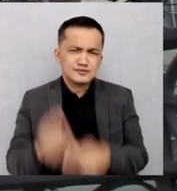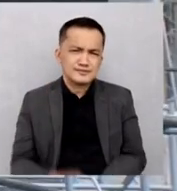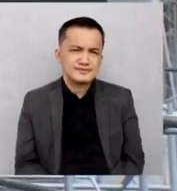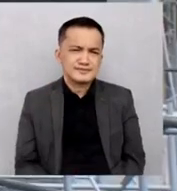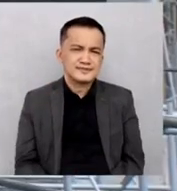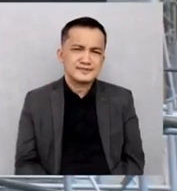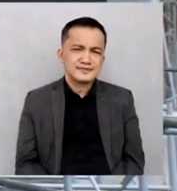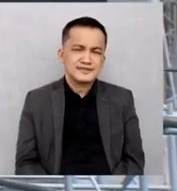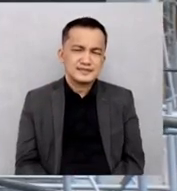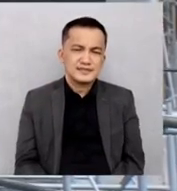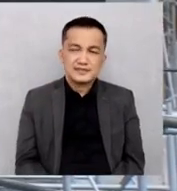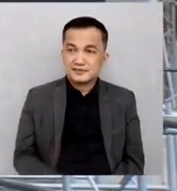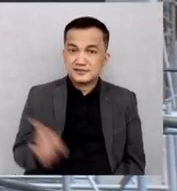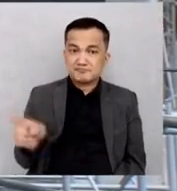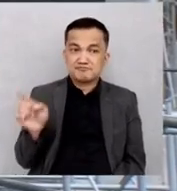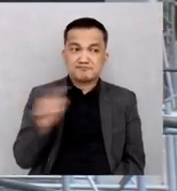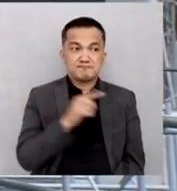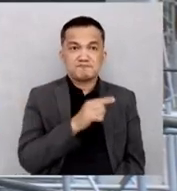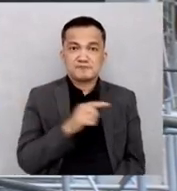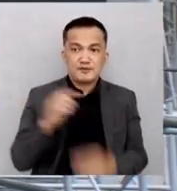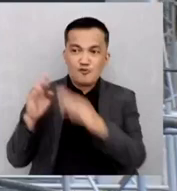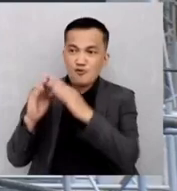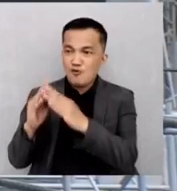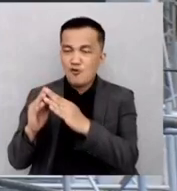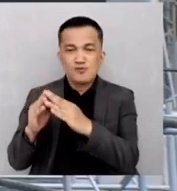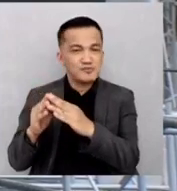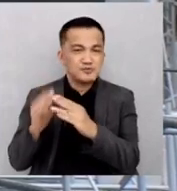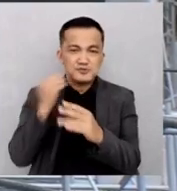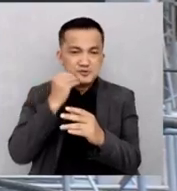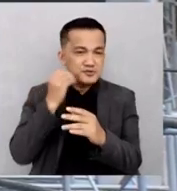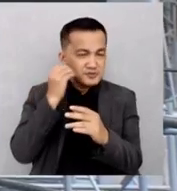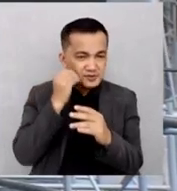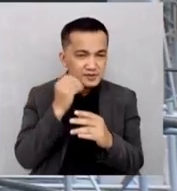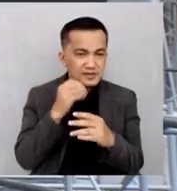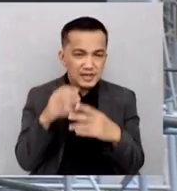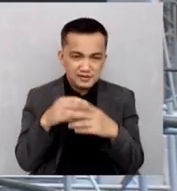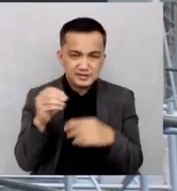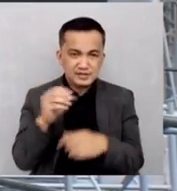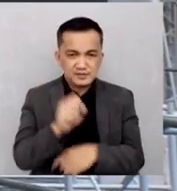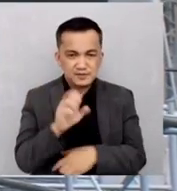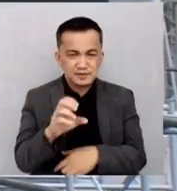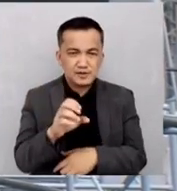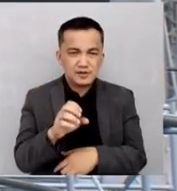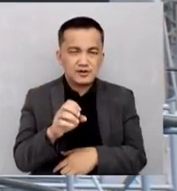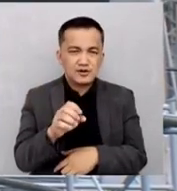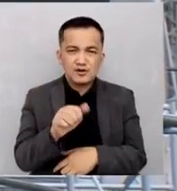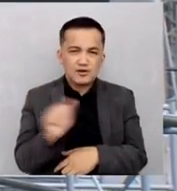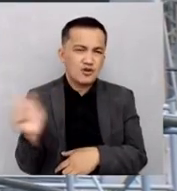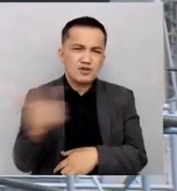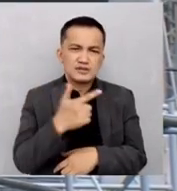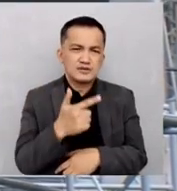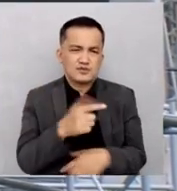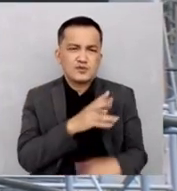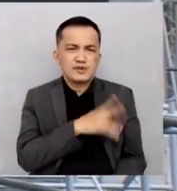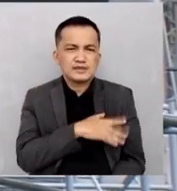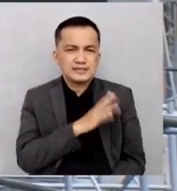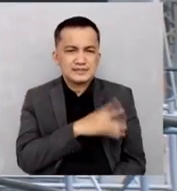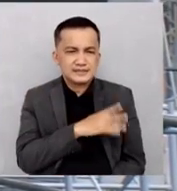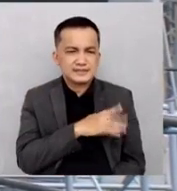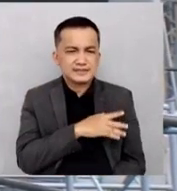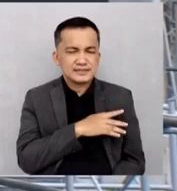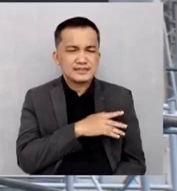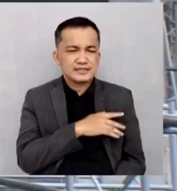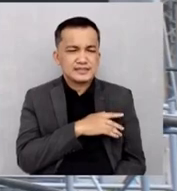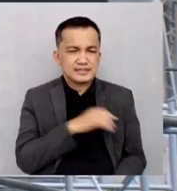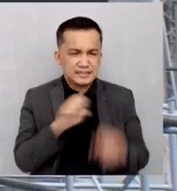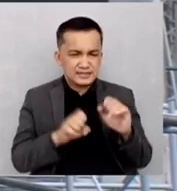their homes, outside the premises of the Supreme Court. All of them are waiting for the exam results. And